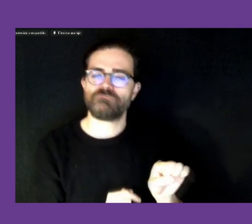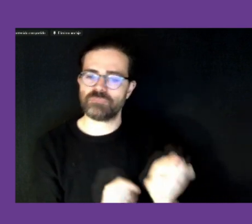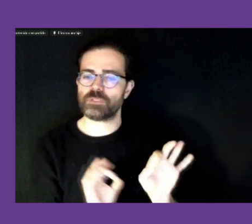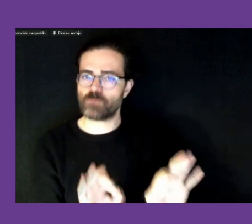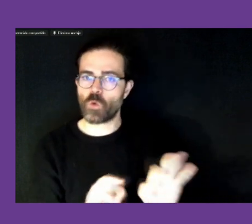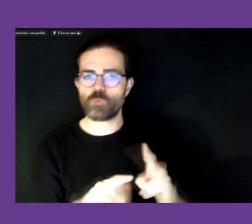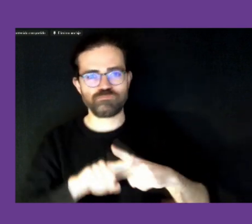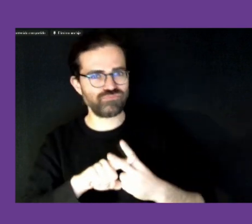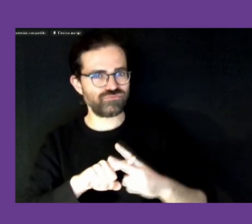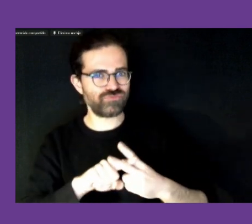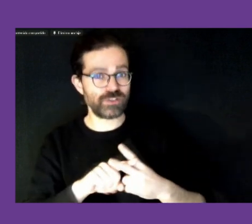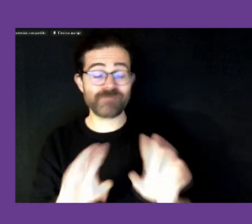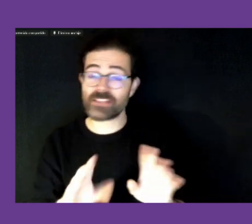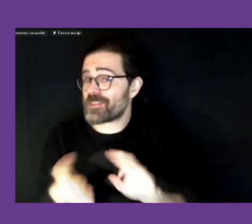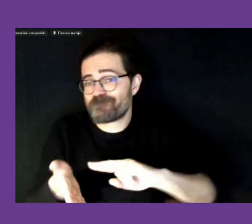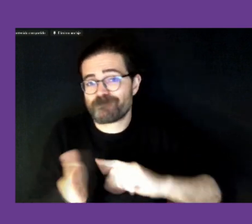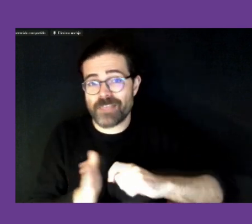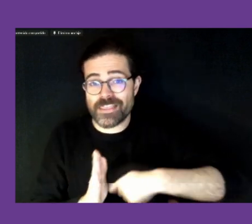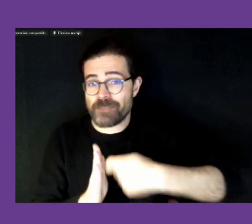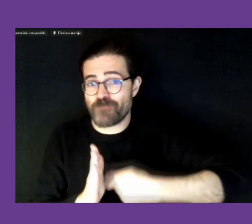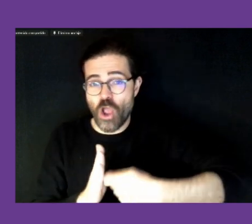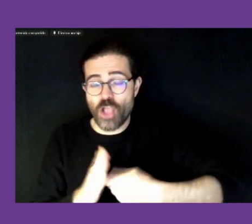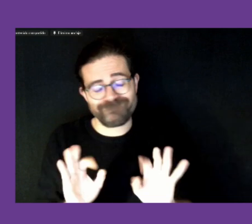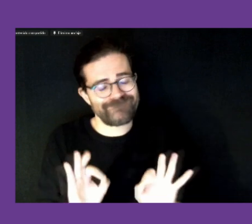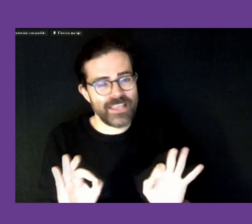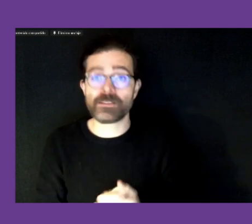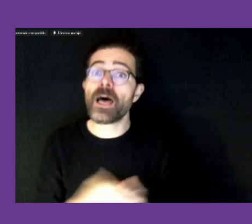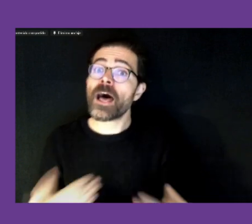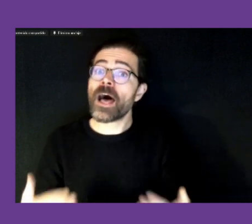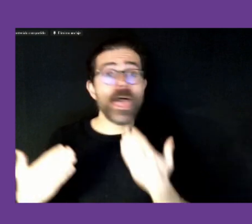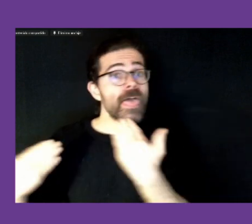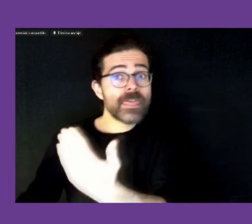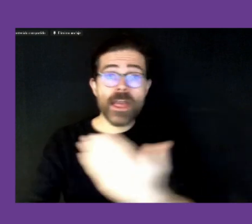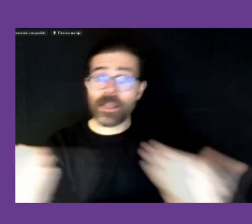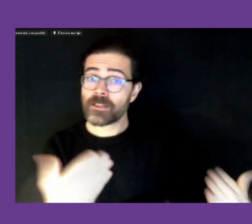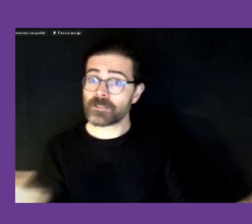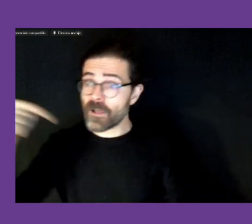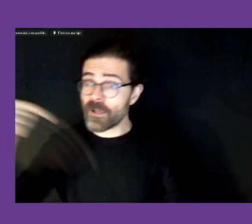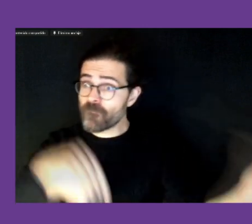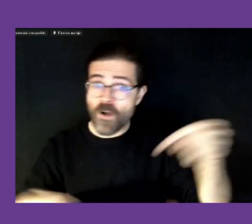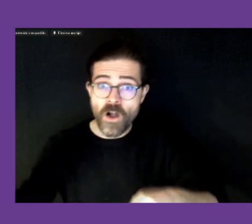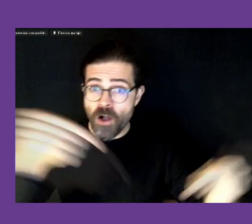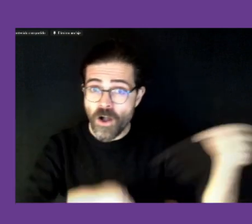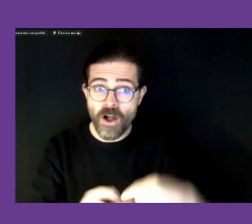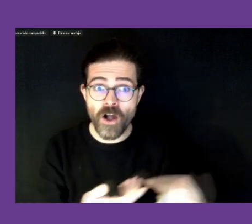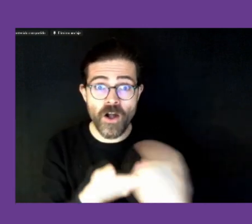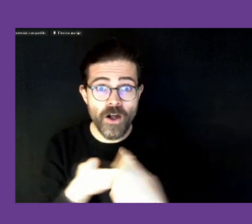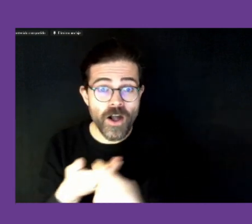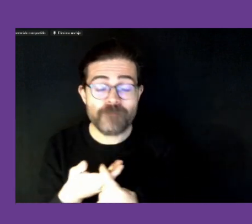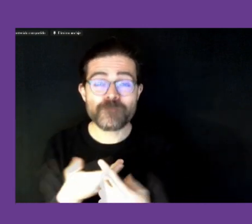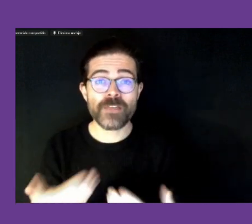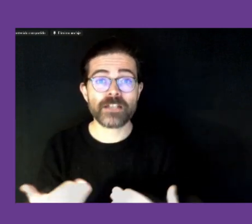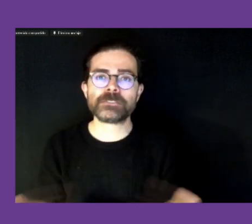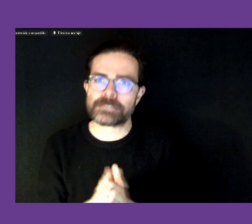the project is about. Again, thank you very much for joining us today, and we also encourage you to follow